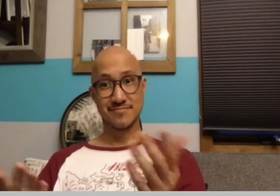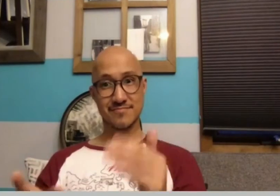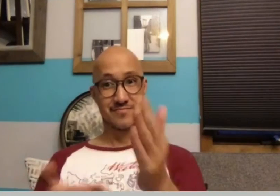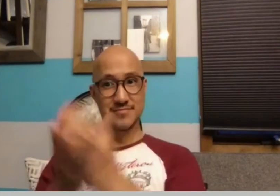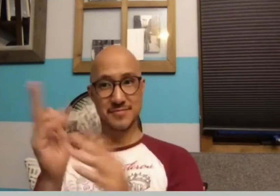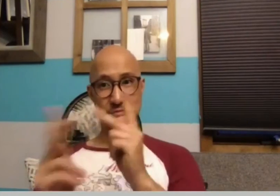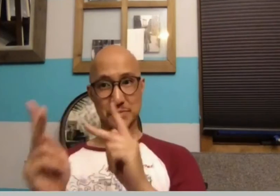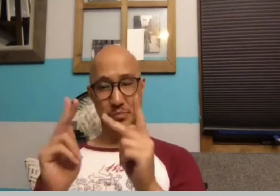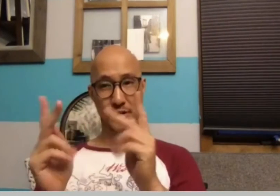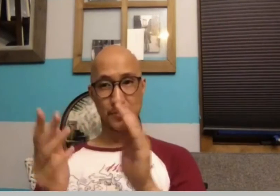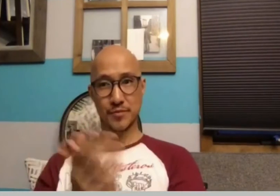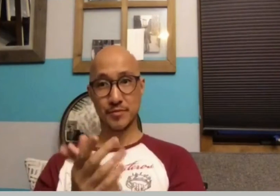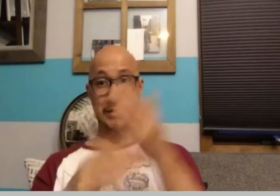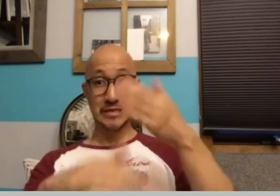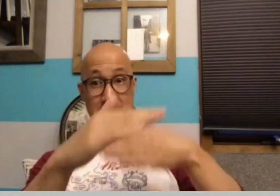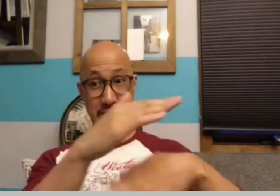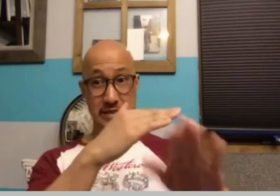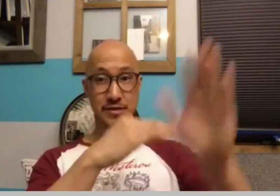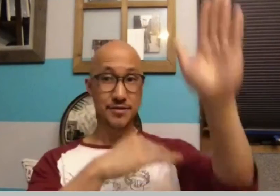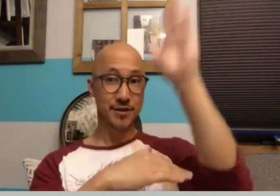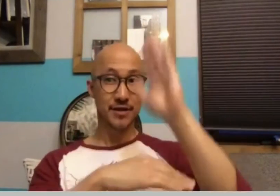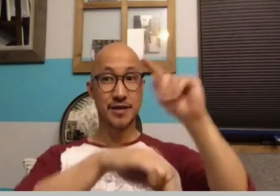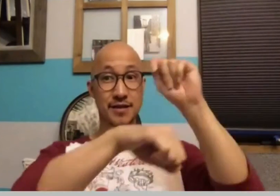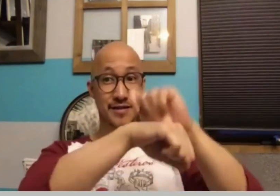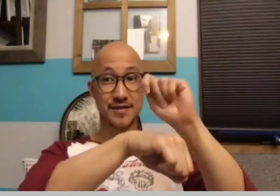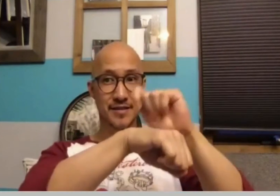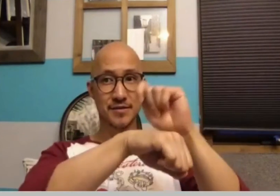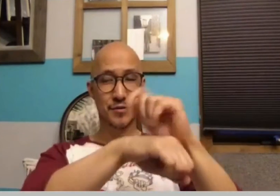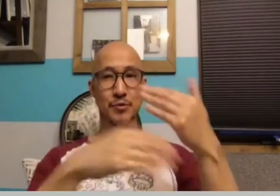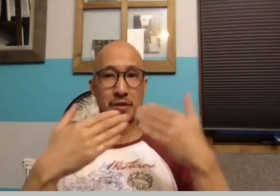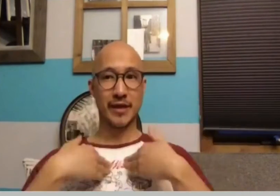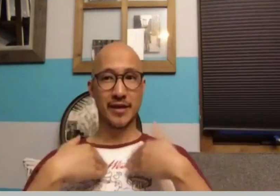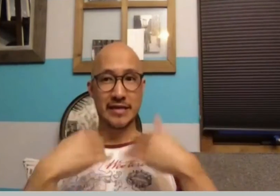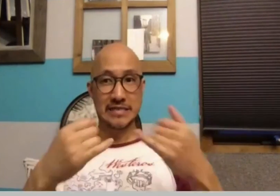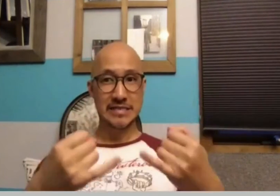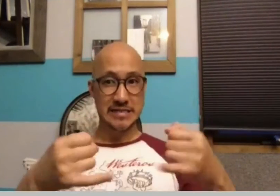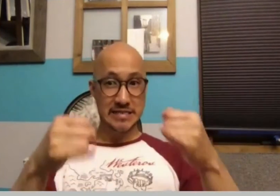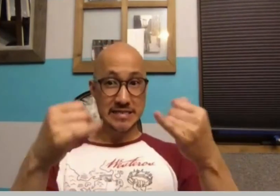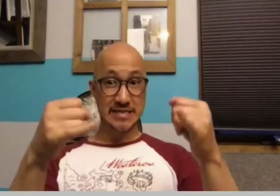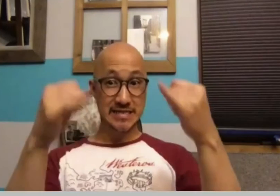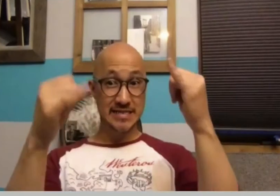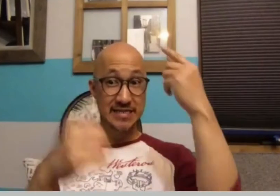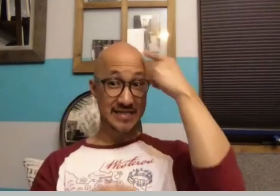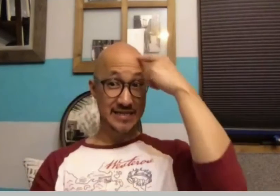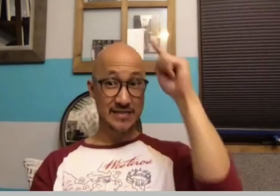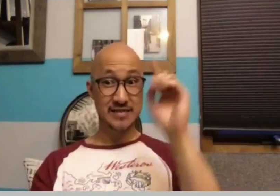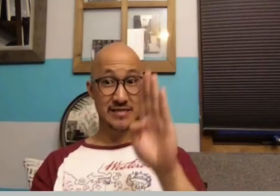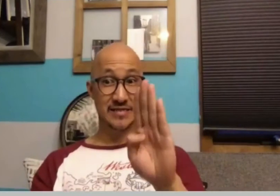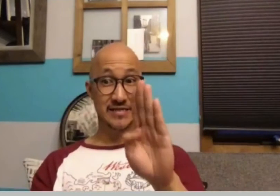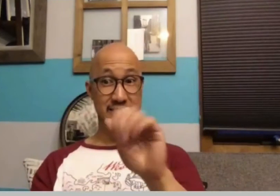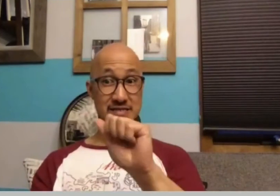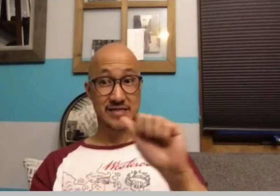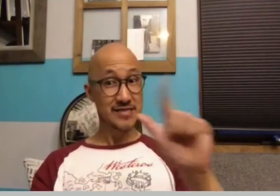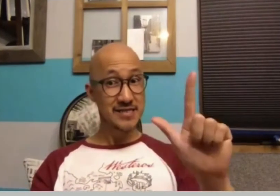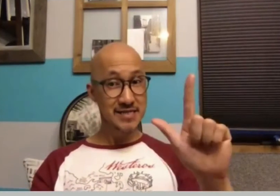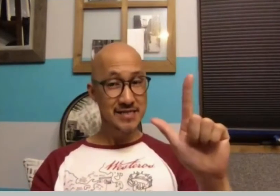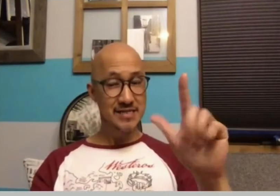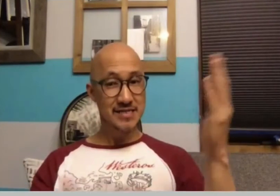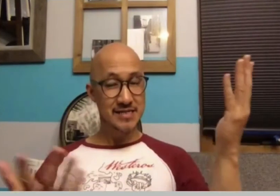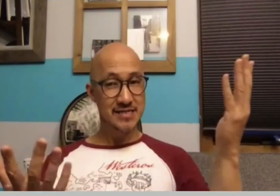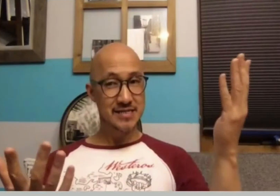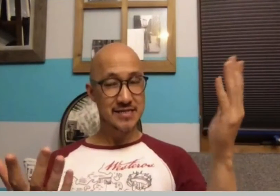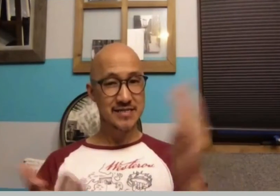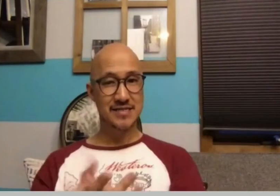all the gods, if you will. Okay, let's cover all our bases, right? It's kind of what they might have been thinking. Remember those golden calves Jeroboam created, right? I